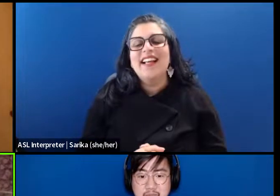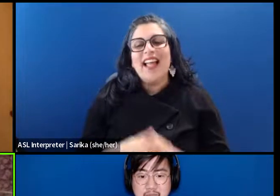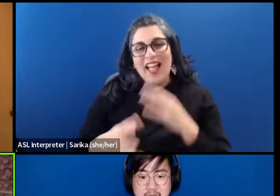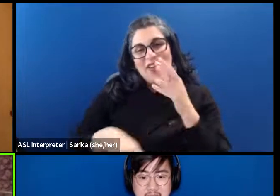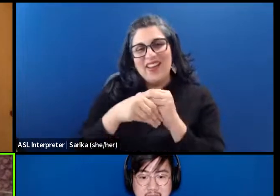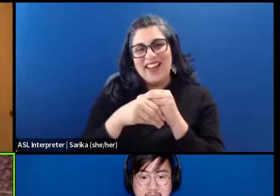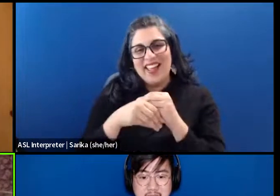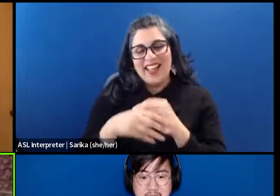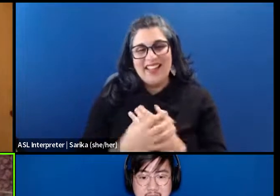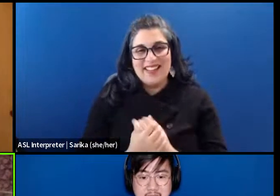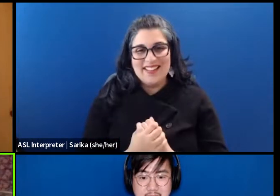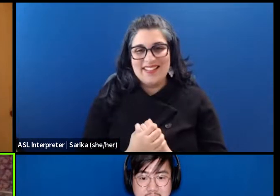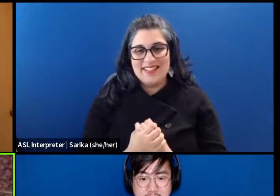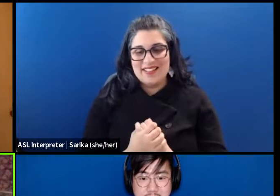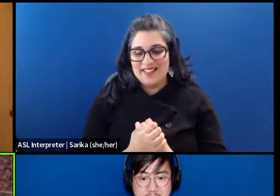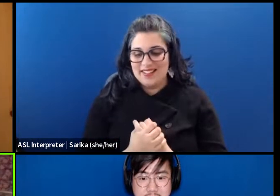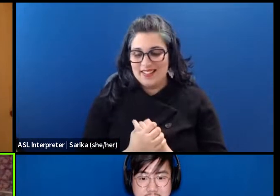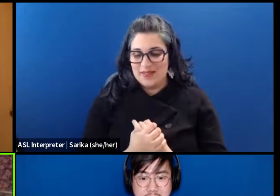add that